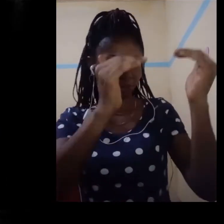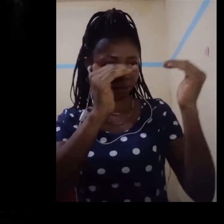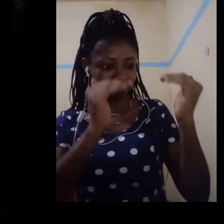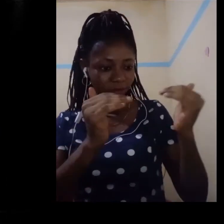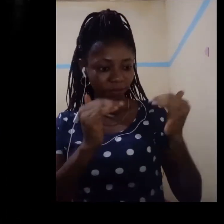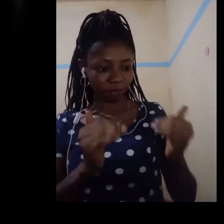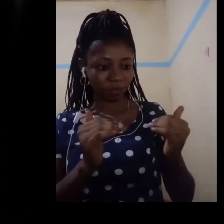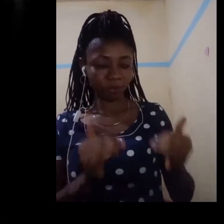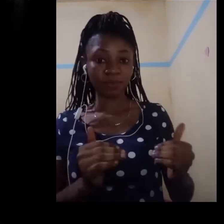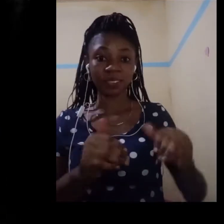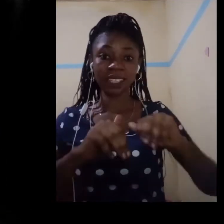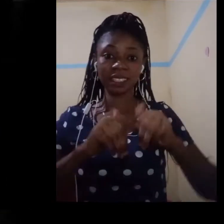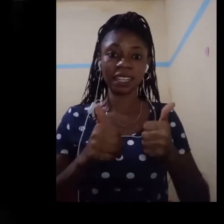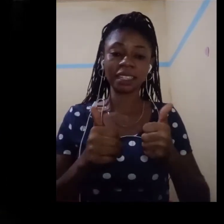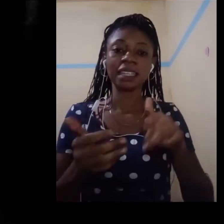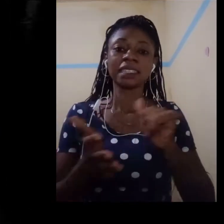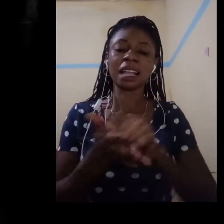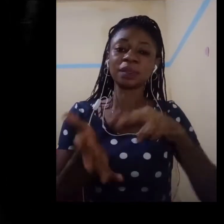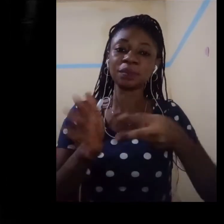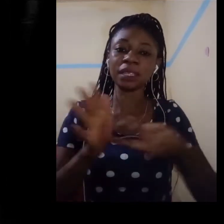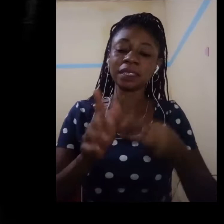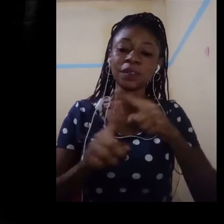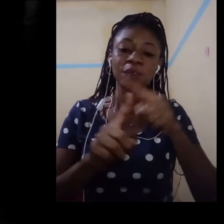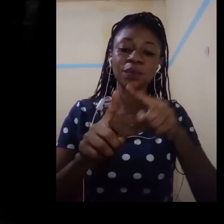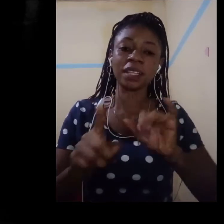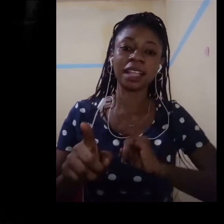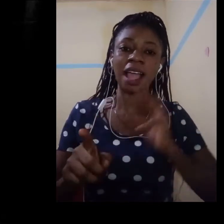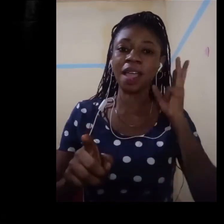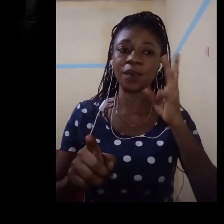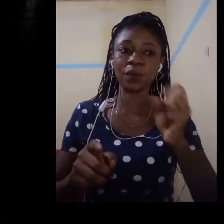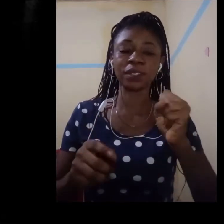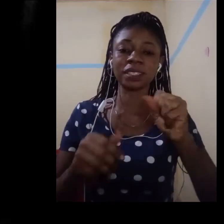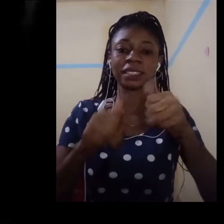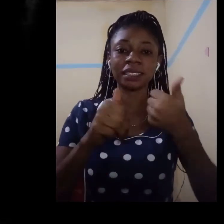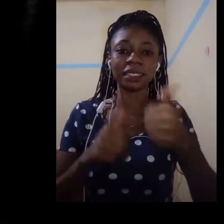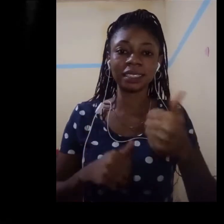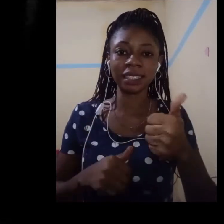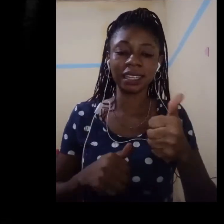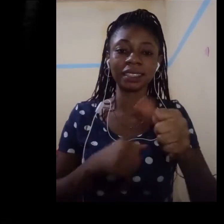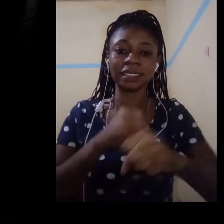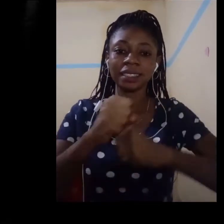signing, and which means when I was 10 years old,